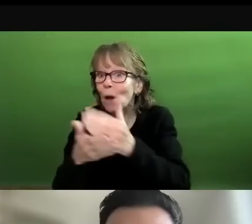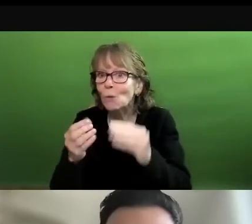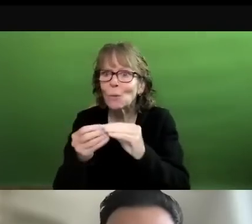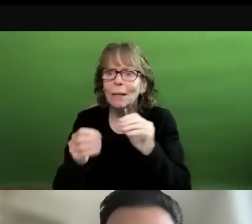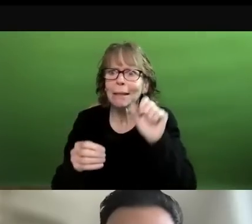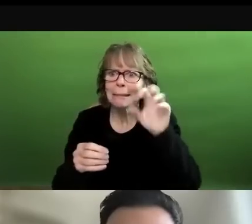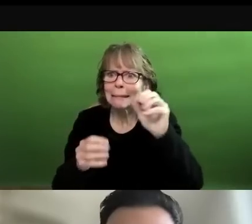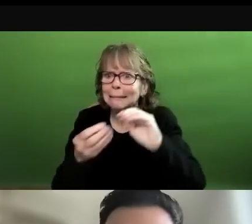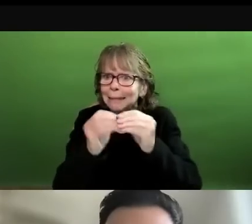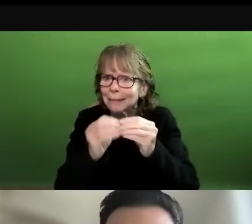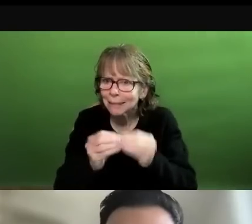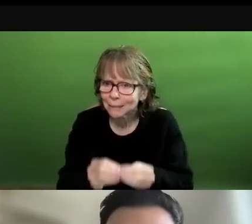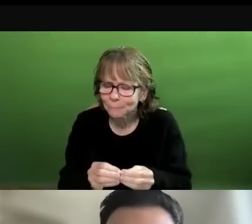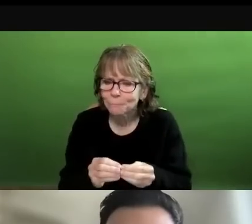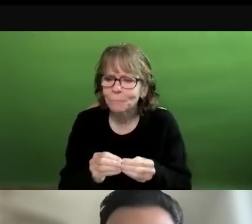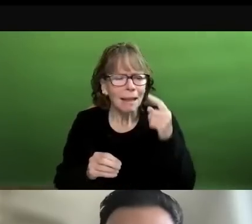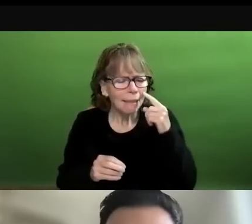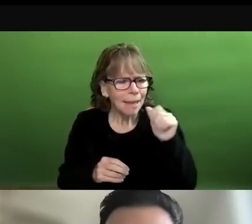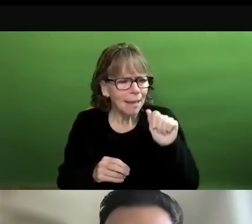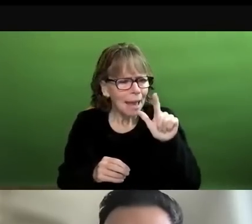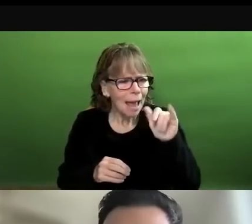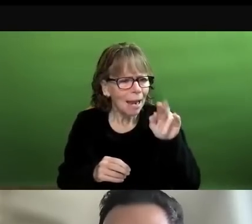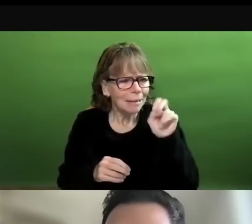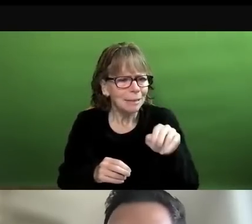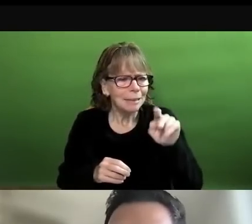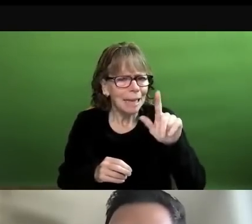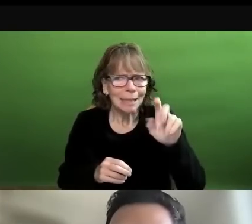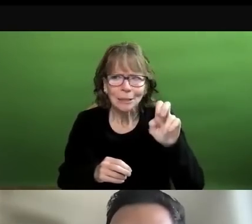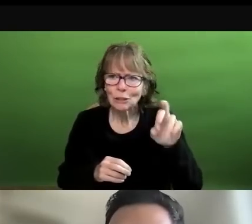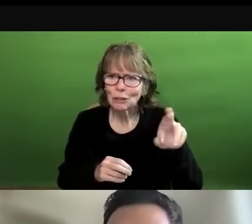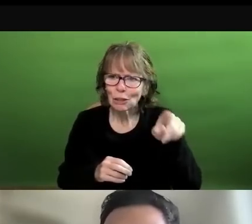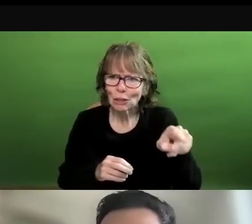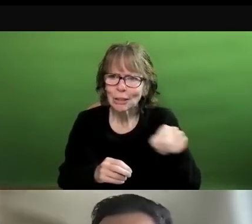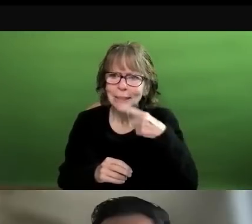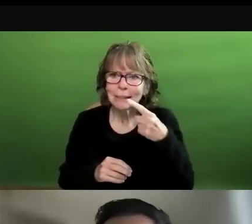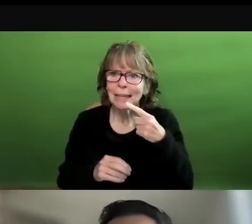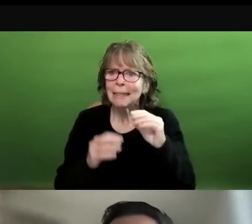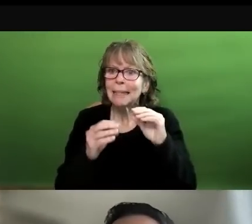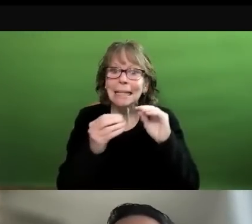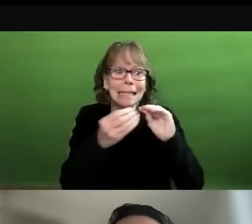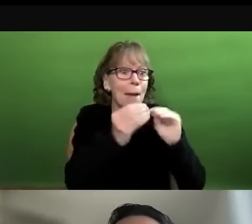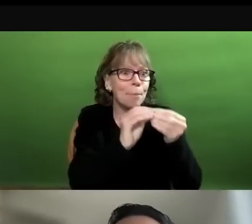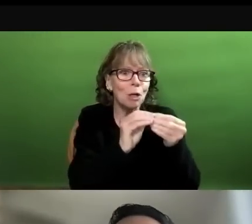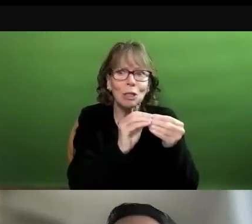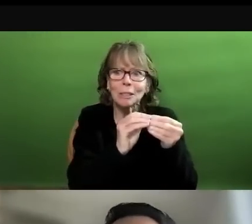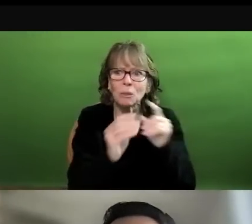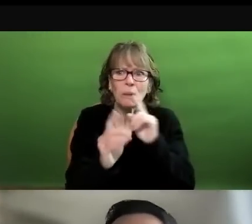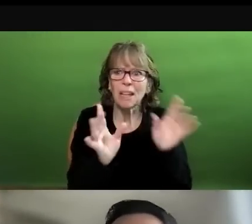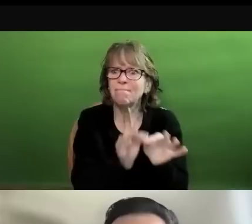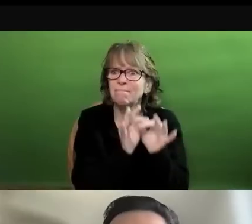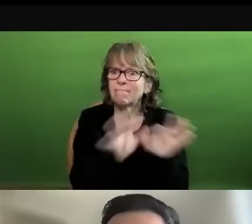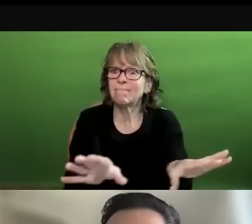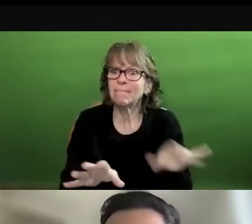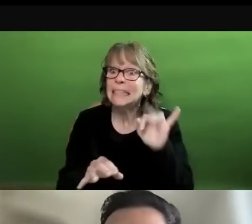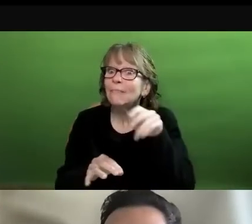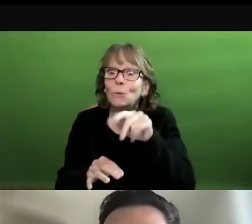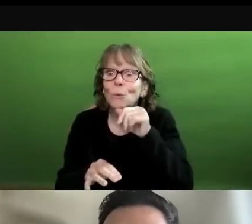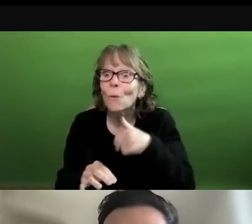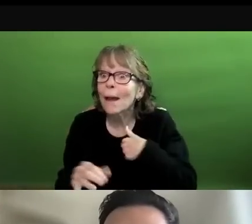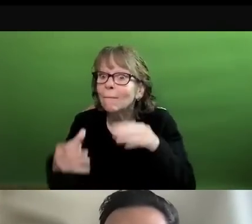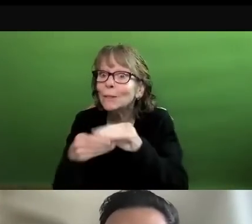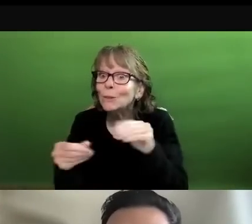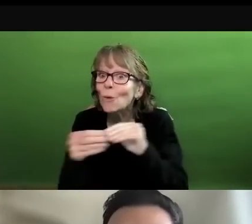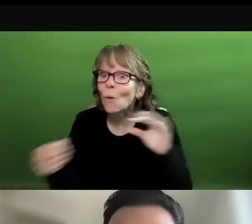The last thing I'll say is I think it was Allison Kessler who said, the numbers are nothing without the story. So Shane will give you some of the numbers and